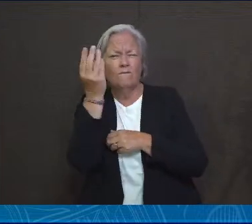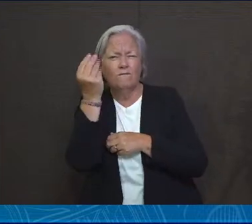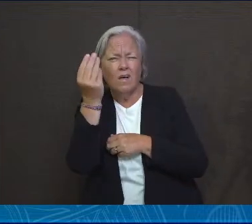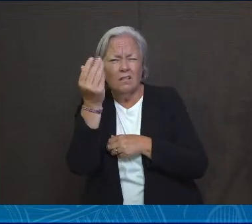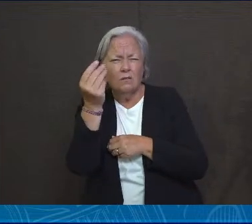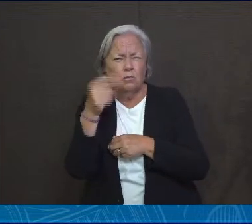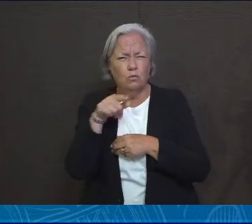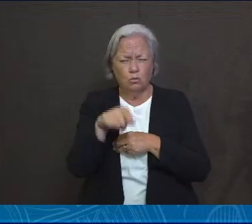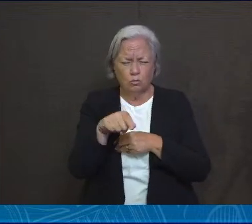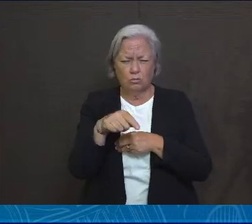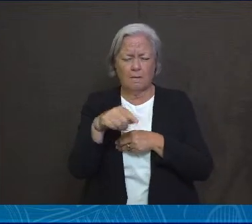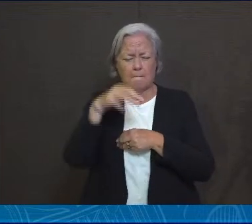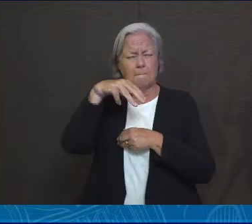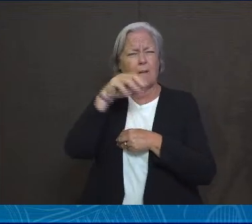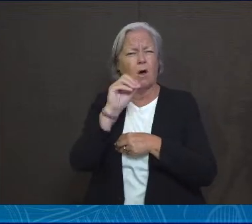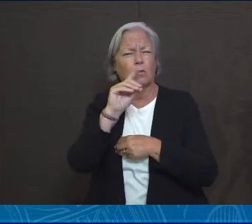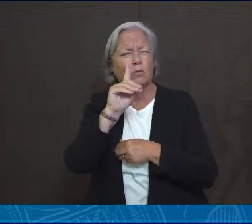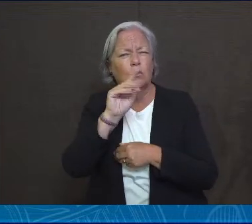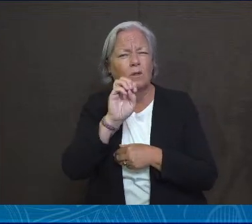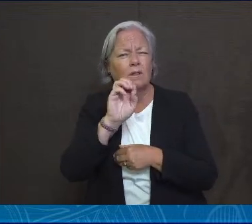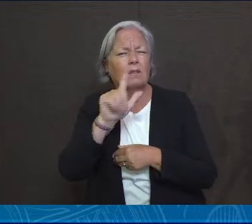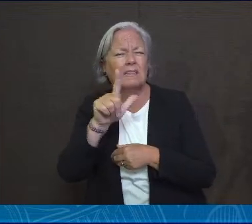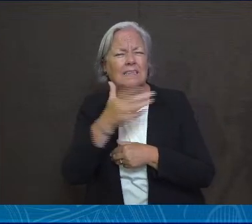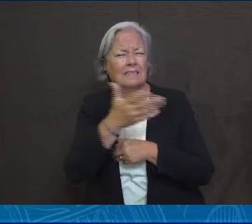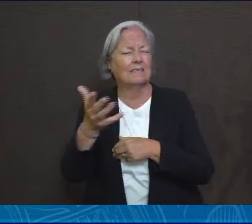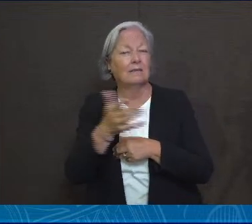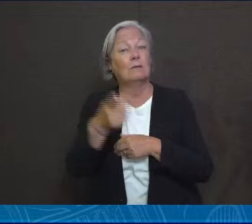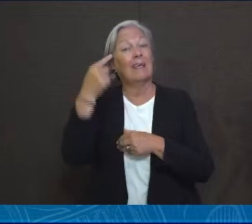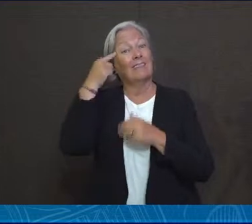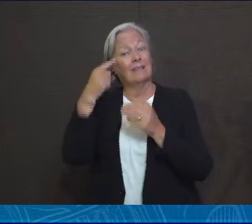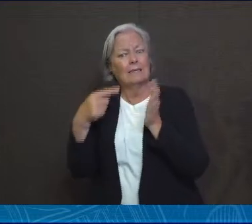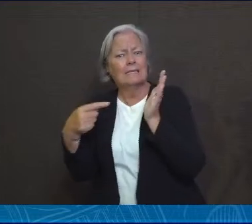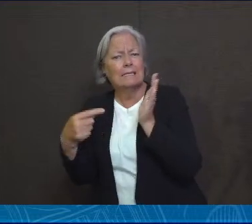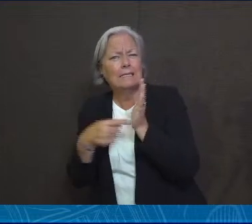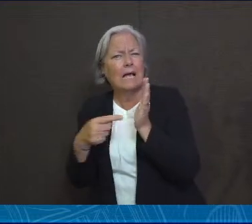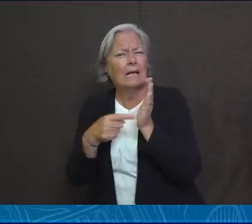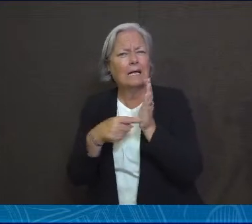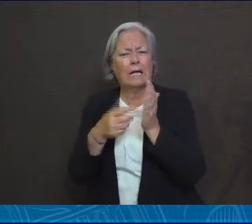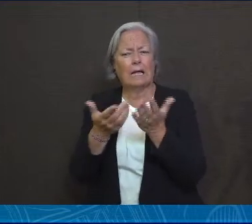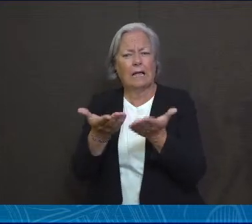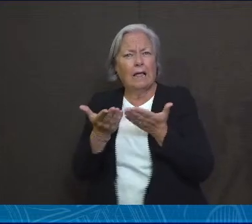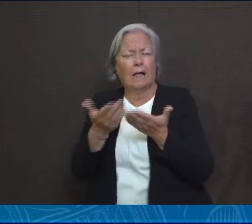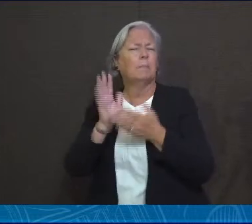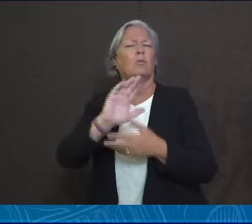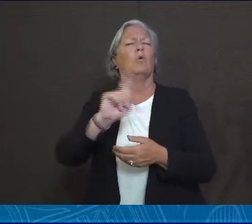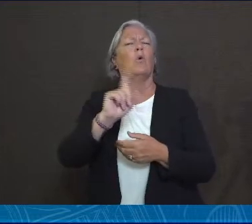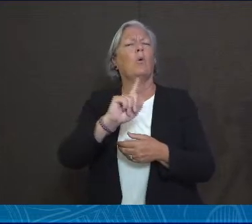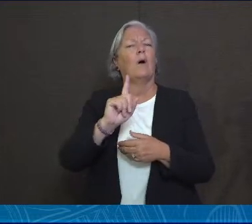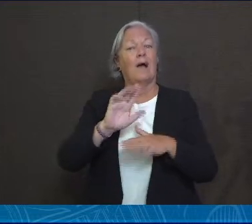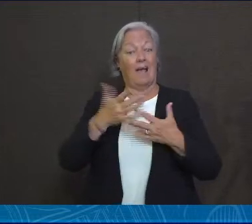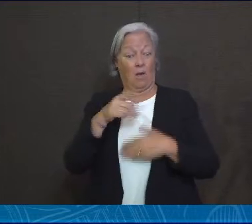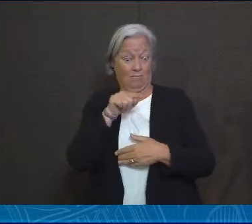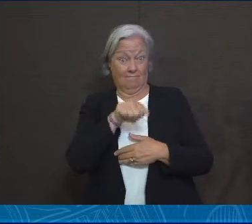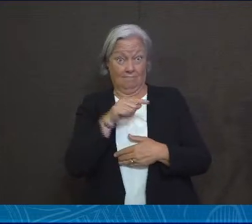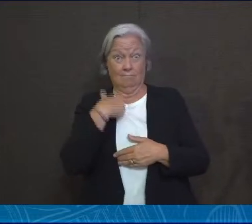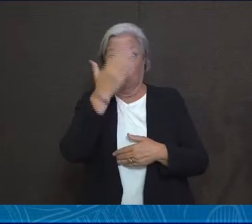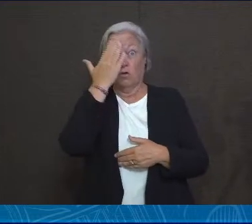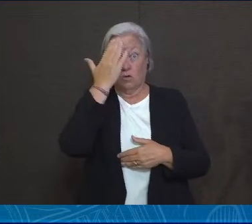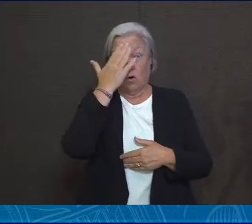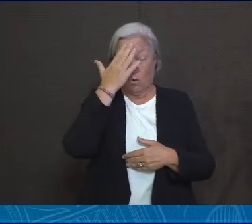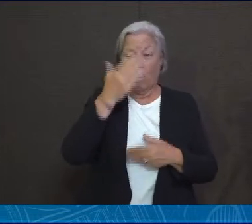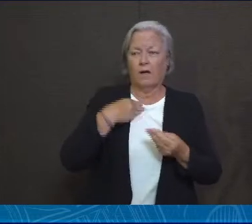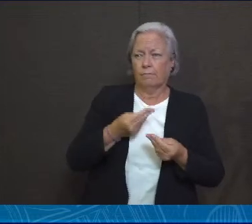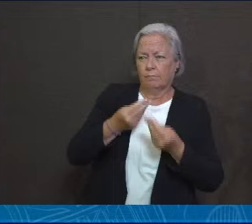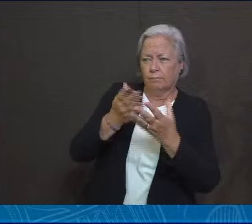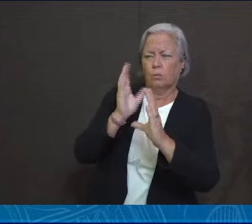risk-cost-benefit analysis, but not just looking for the technical answer. How is that then communicated to the policymakers, to the decision makers